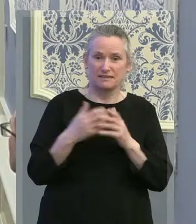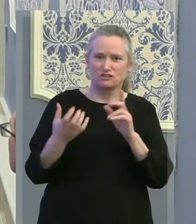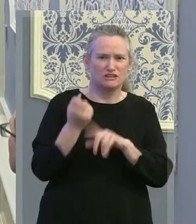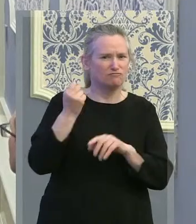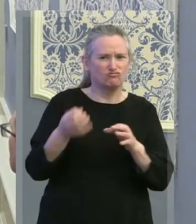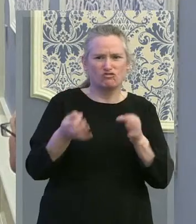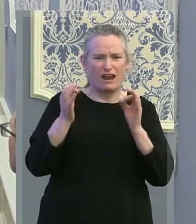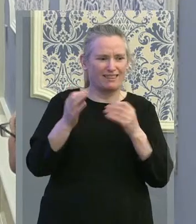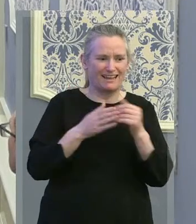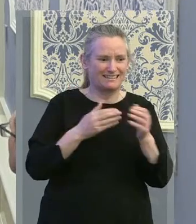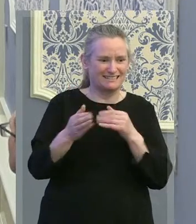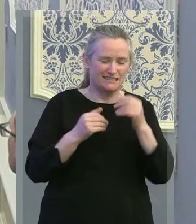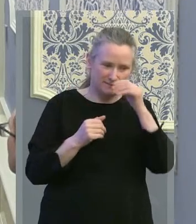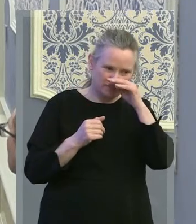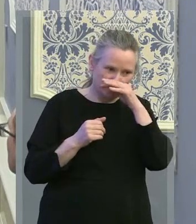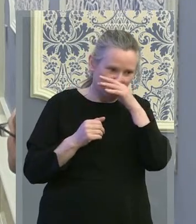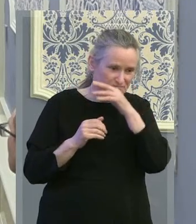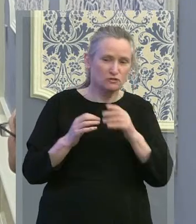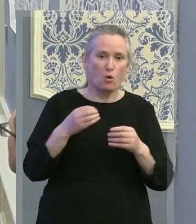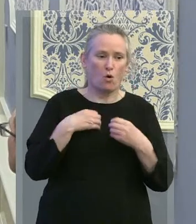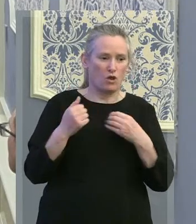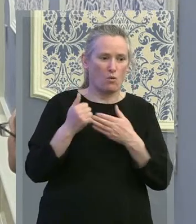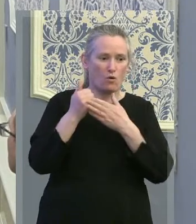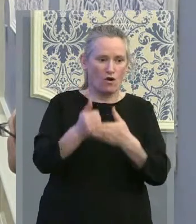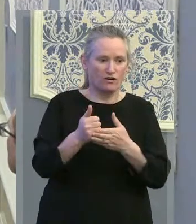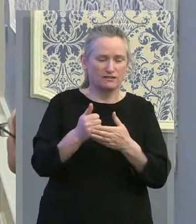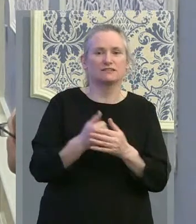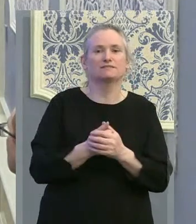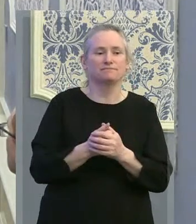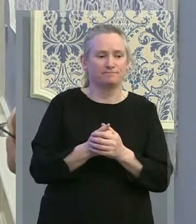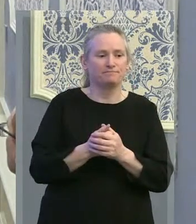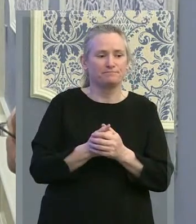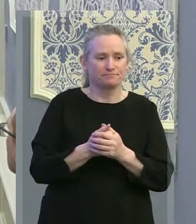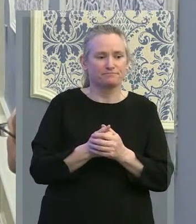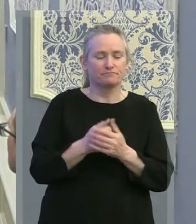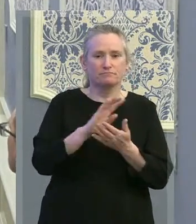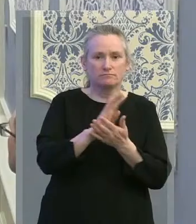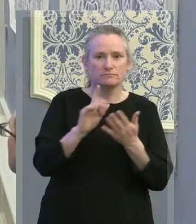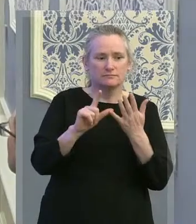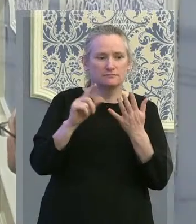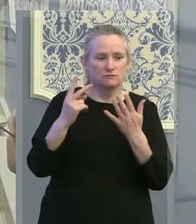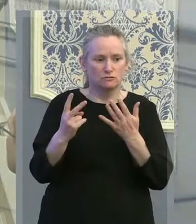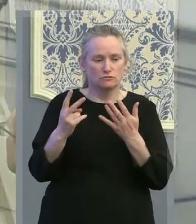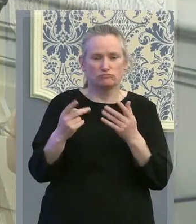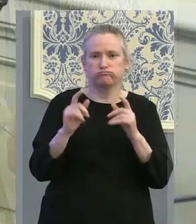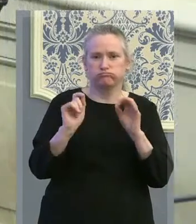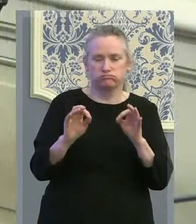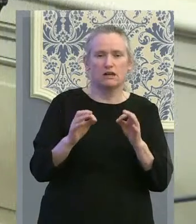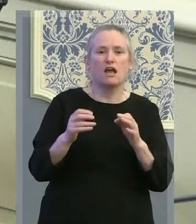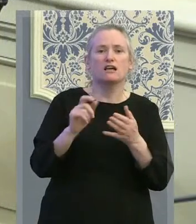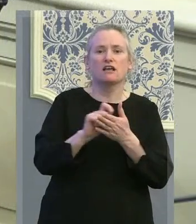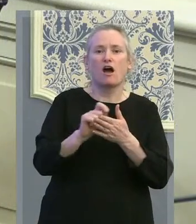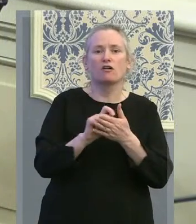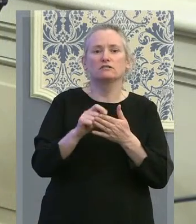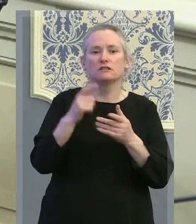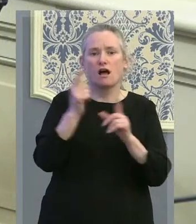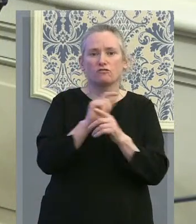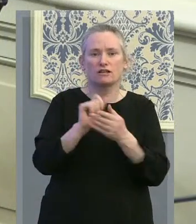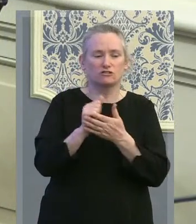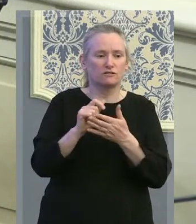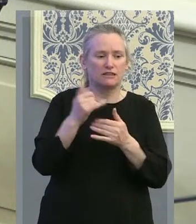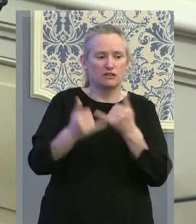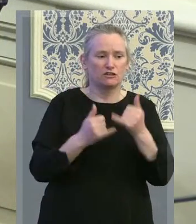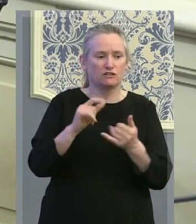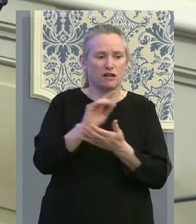great things. 3 Ivor Novello Awards, Top UK Male Singer 1972, Songwriter of the Year 1973.